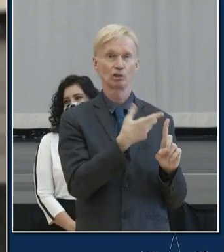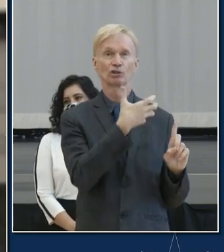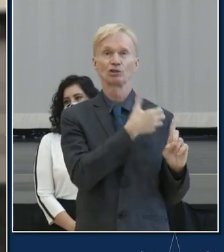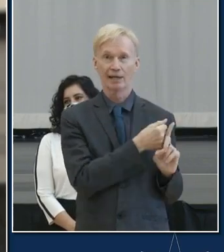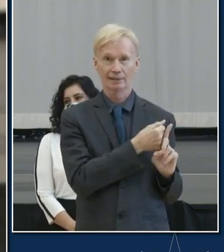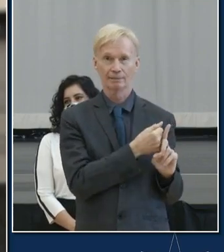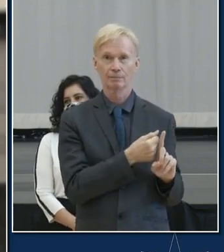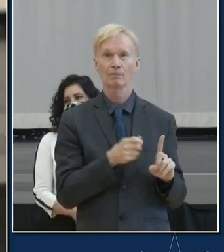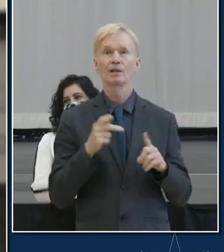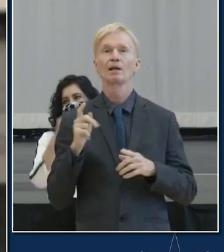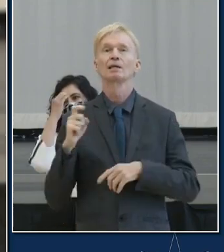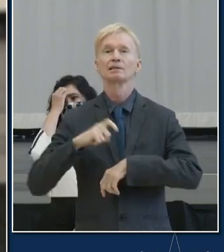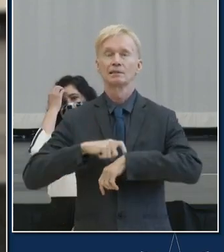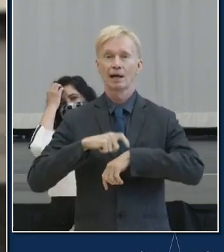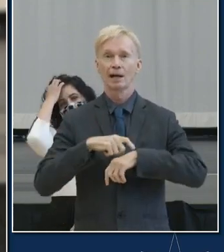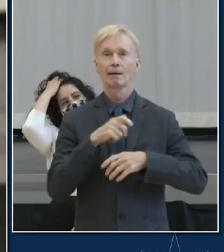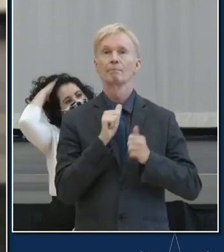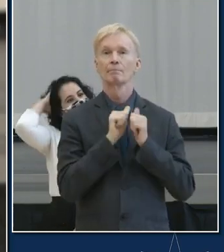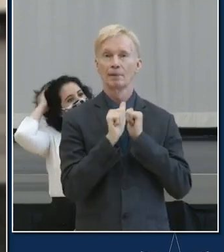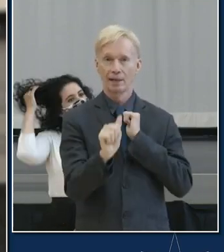time.